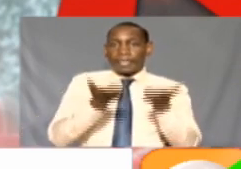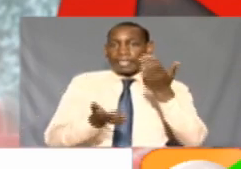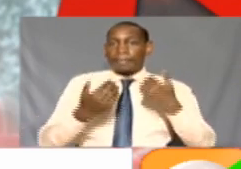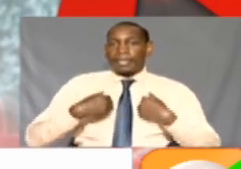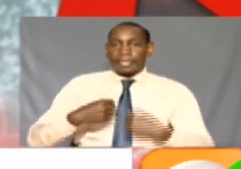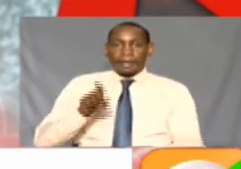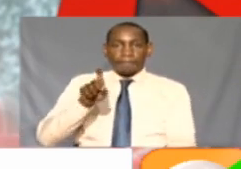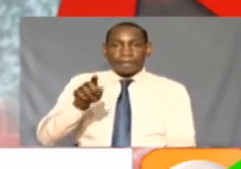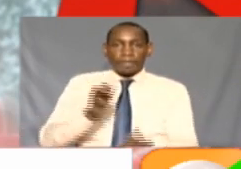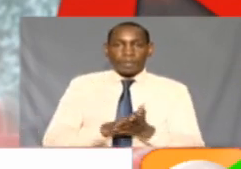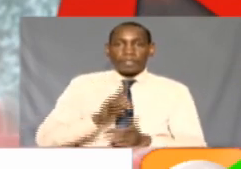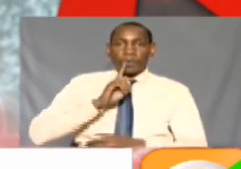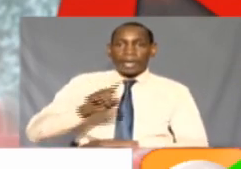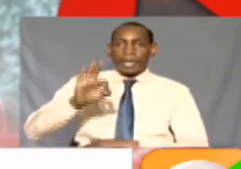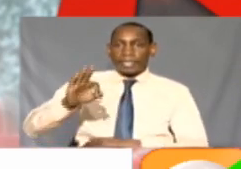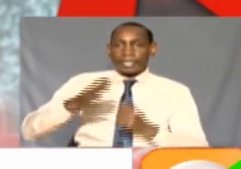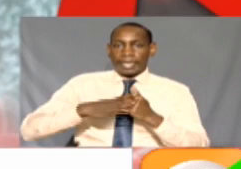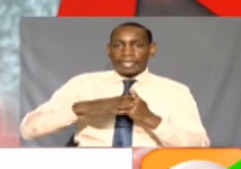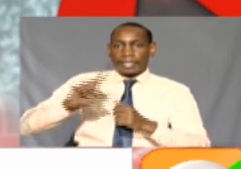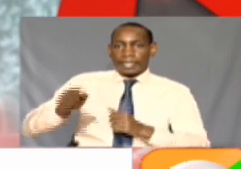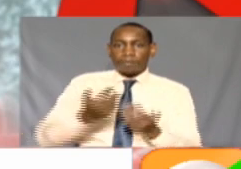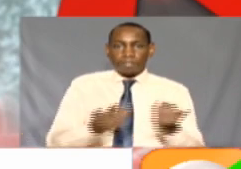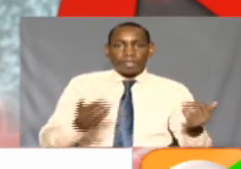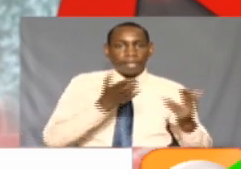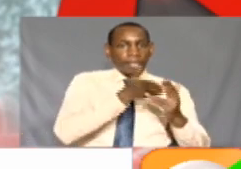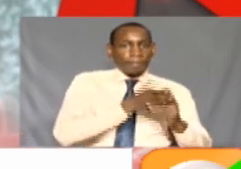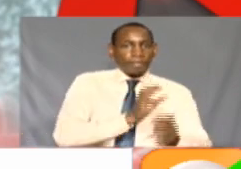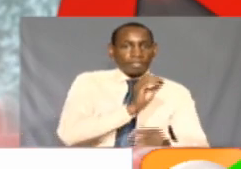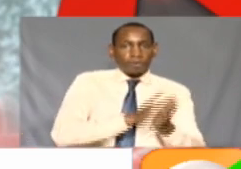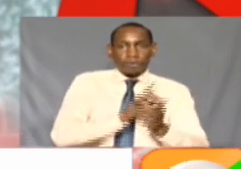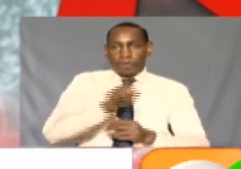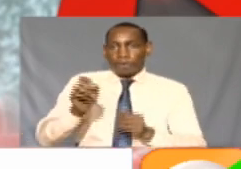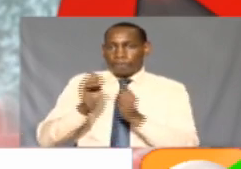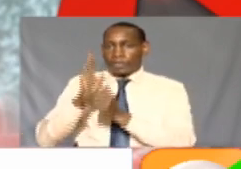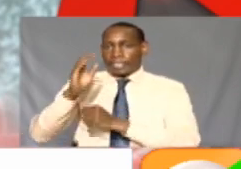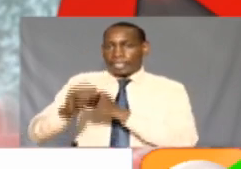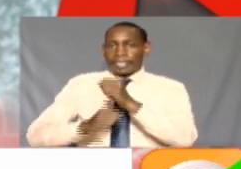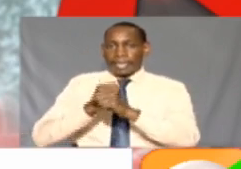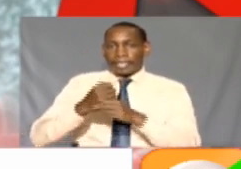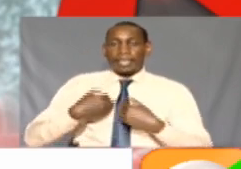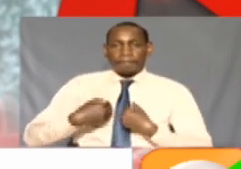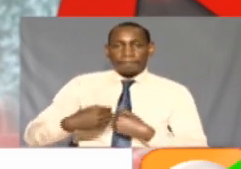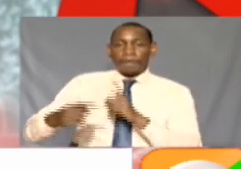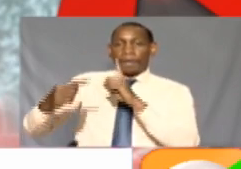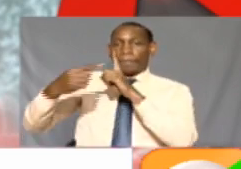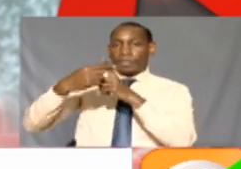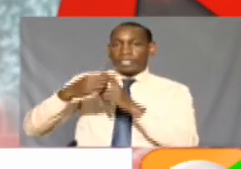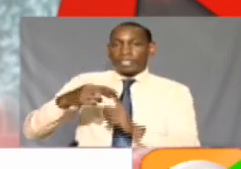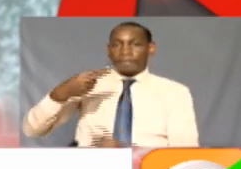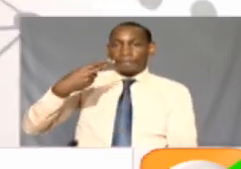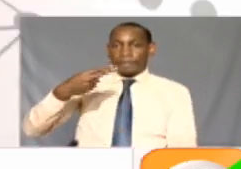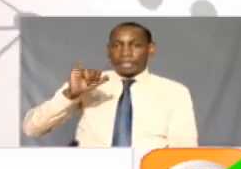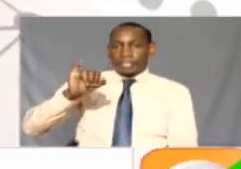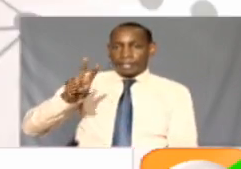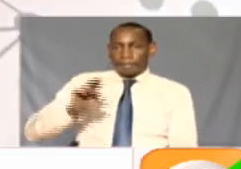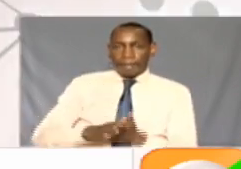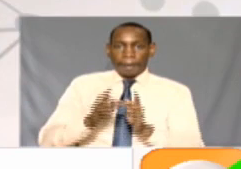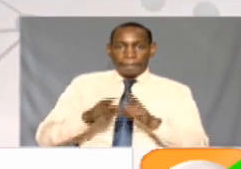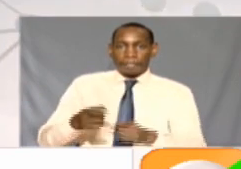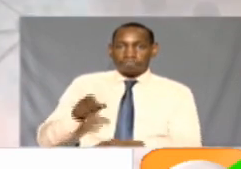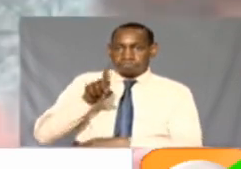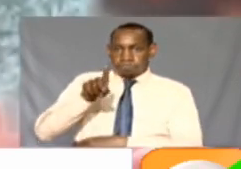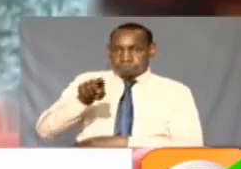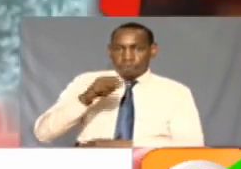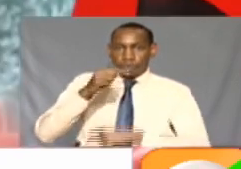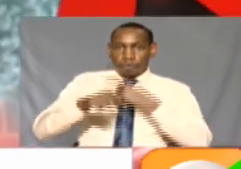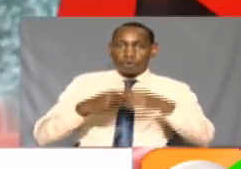virus, while 139,000 children between 0 and 14 years are HIV positive. But the virus is highest in the Nyanza